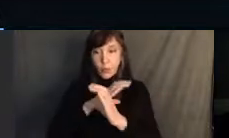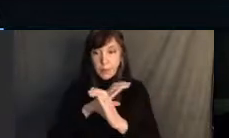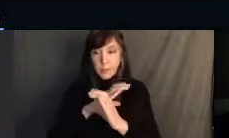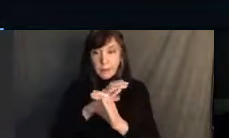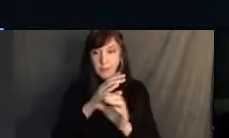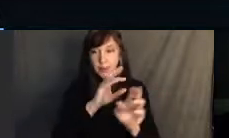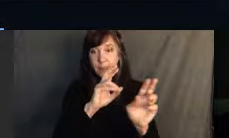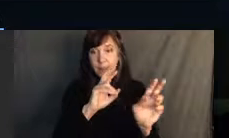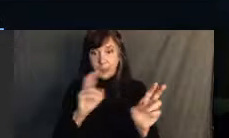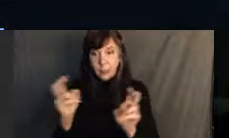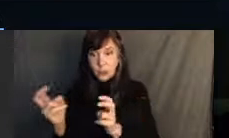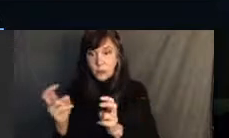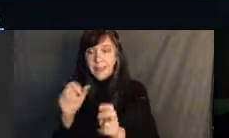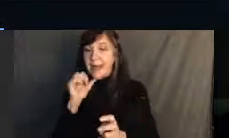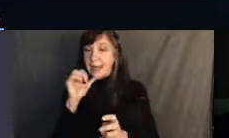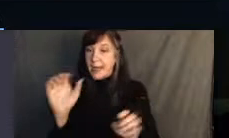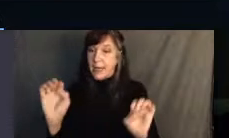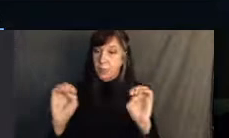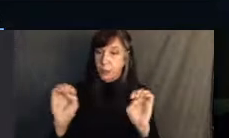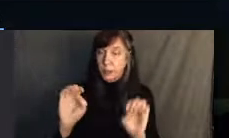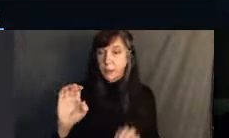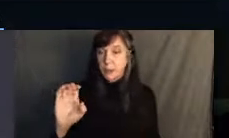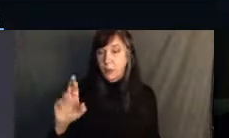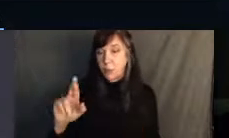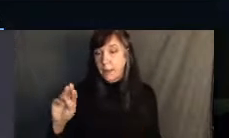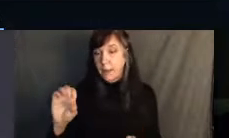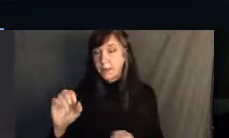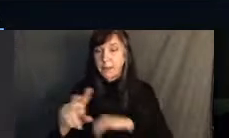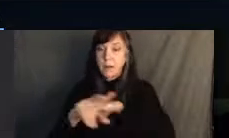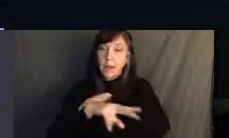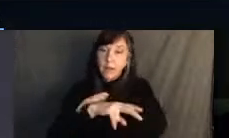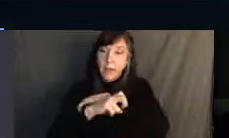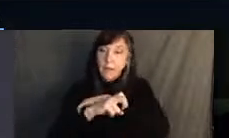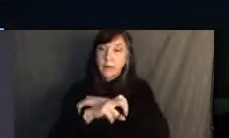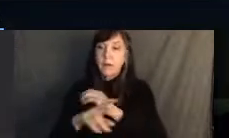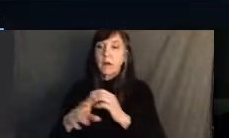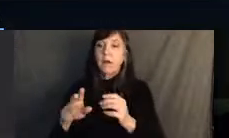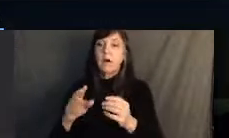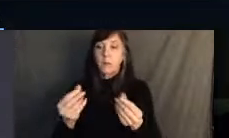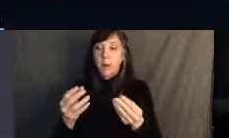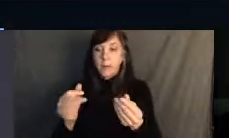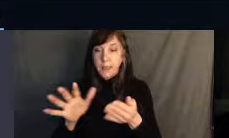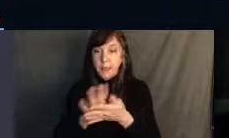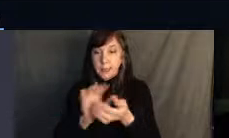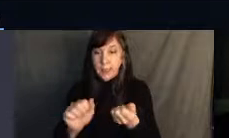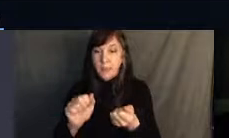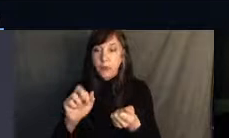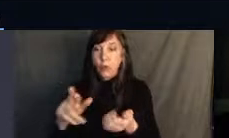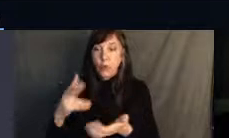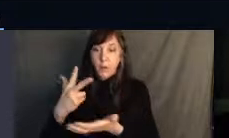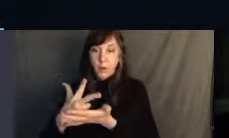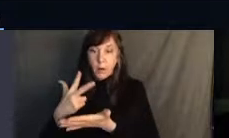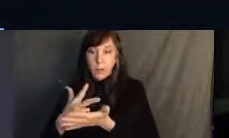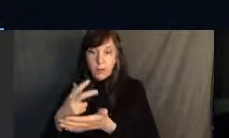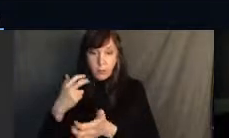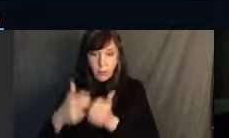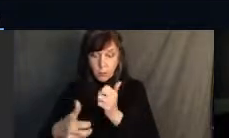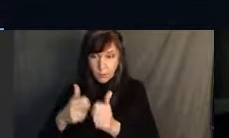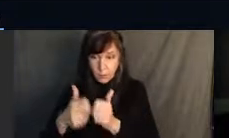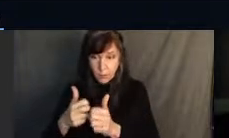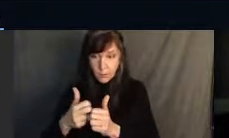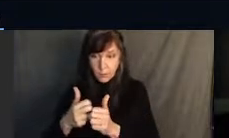non-emergency crimes such as theft, property damage, or parking issues. And so some of